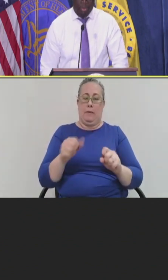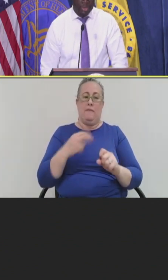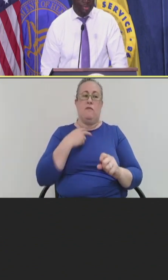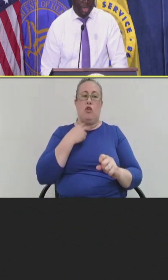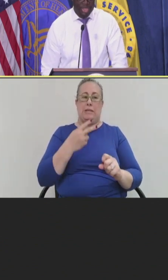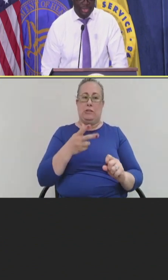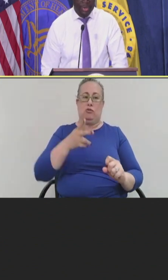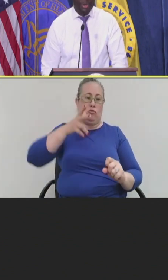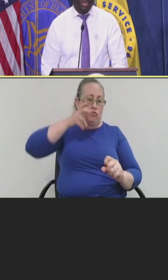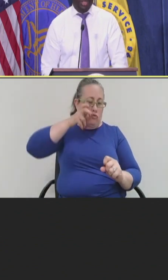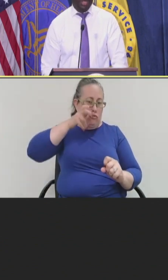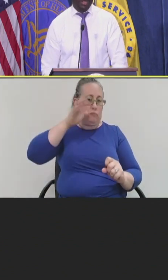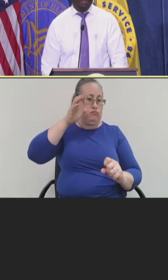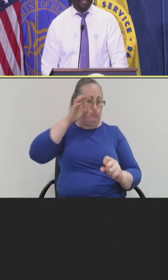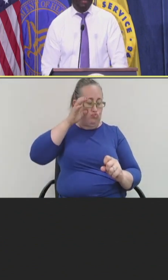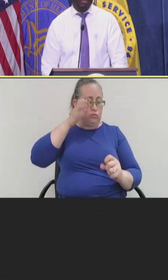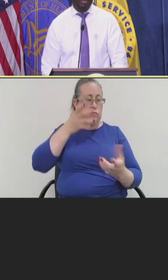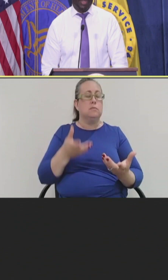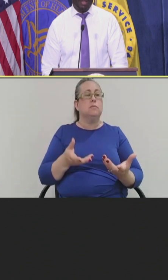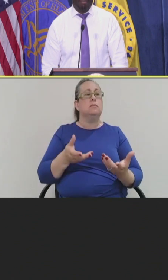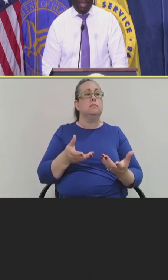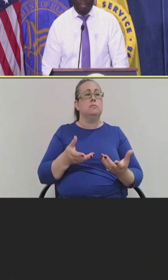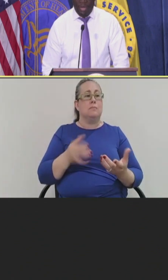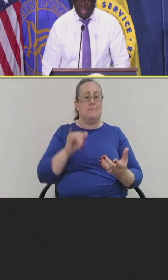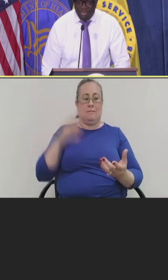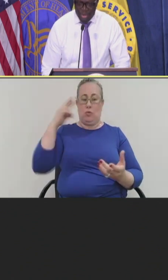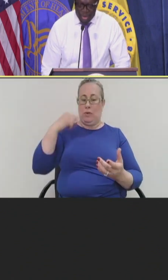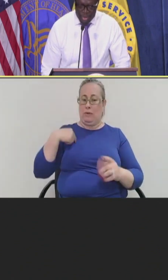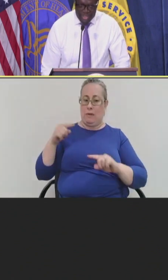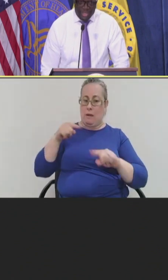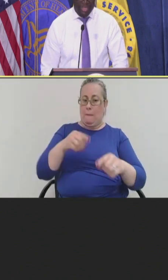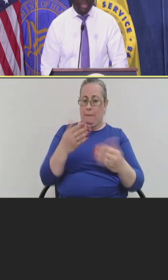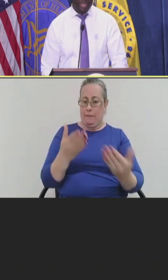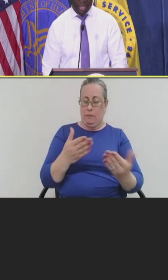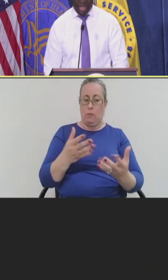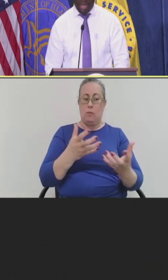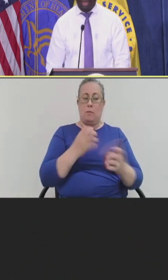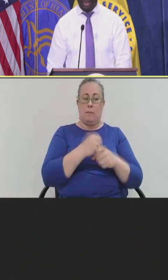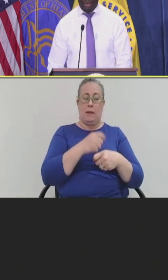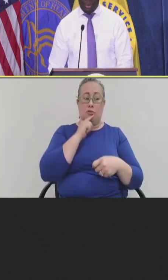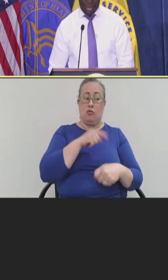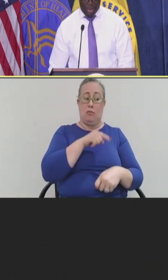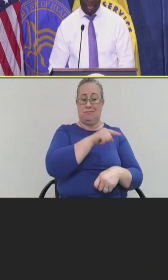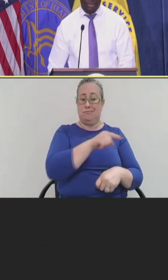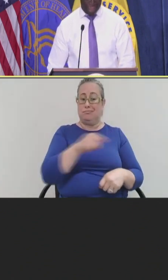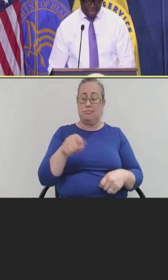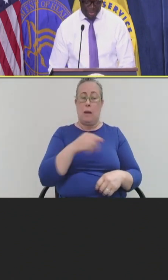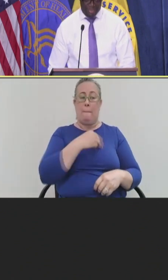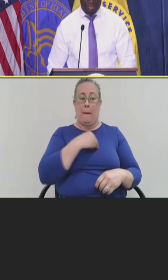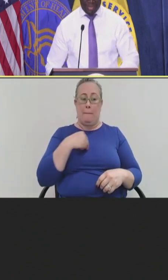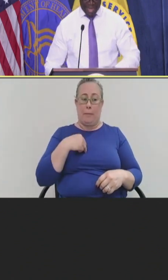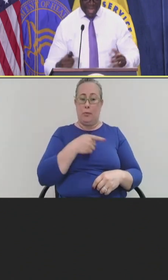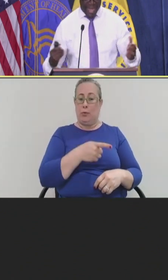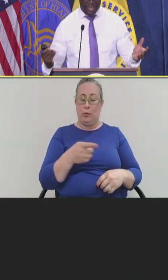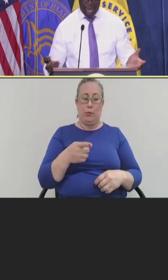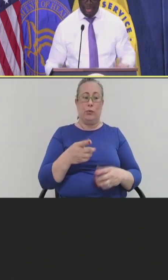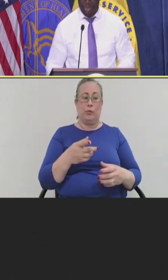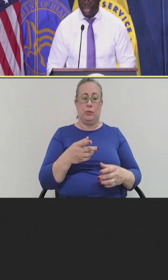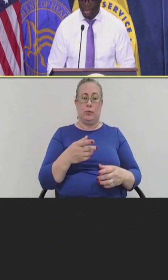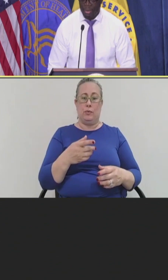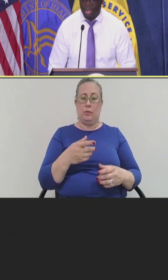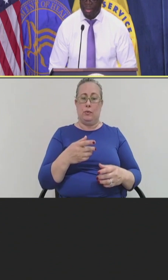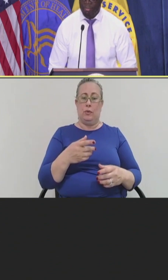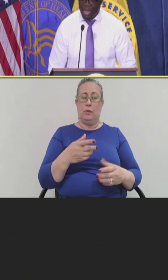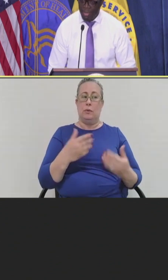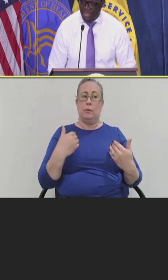We want to make sure that members of the committee here, that has talked